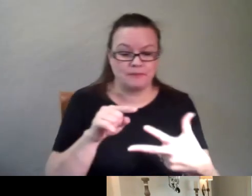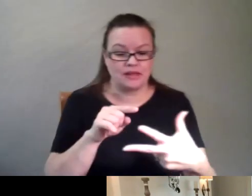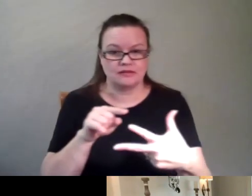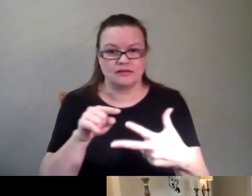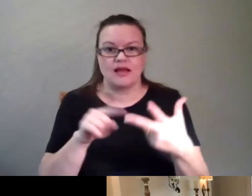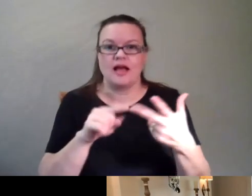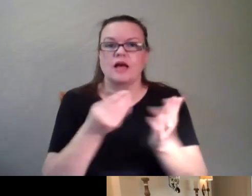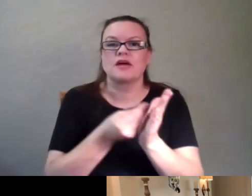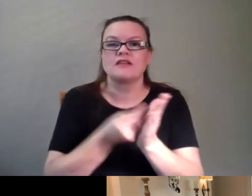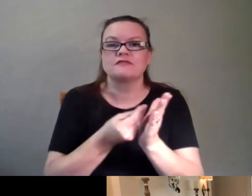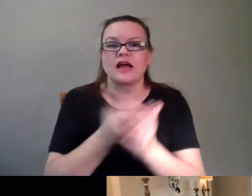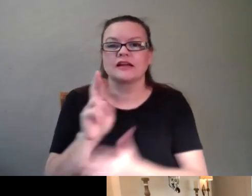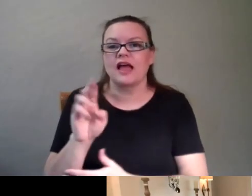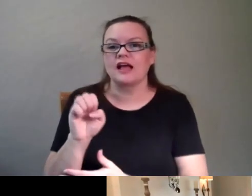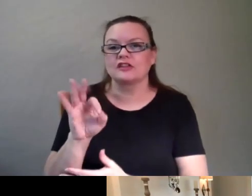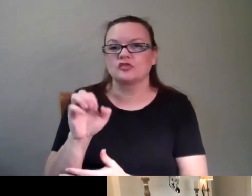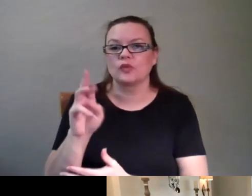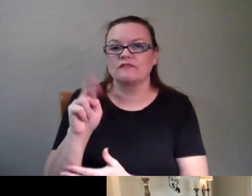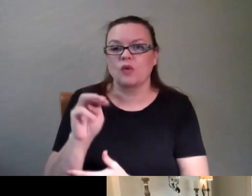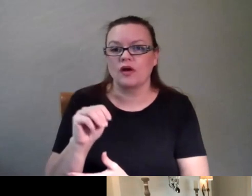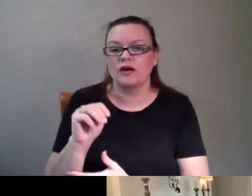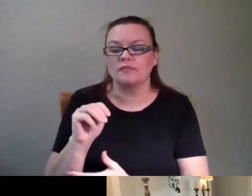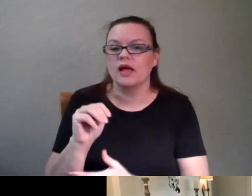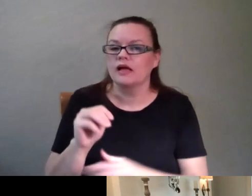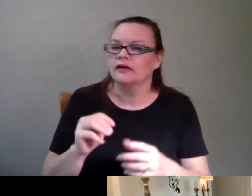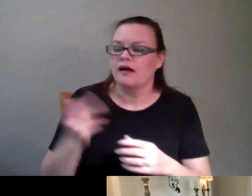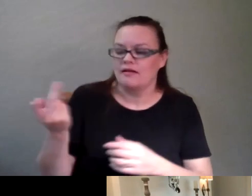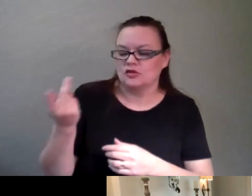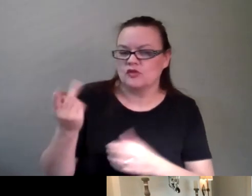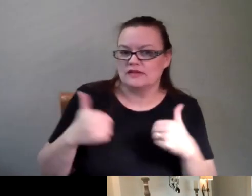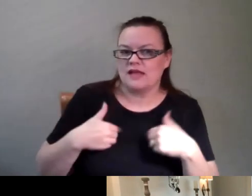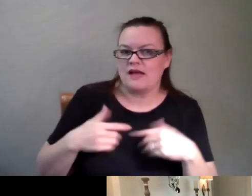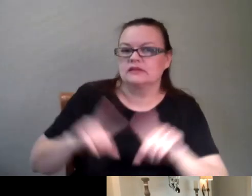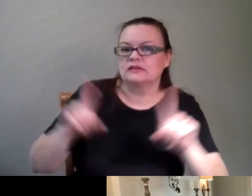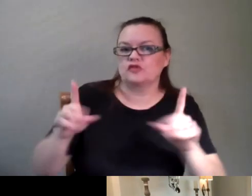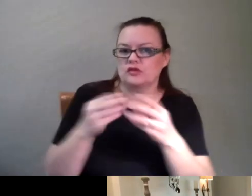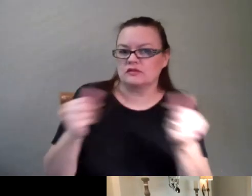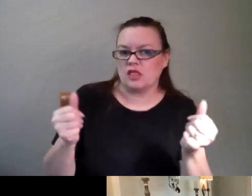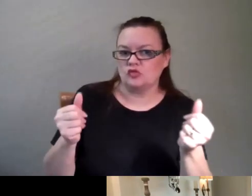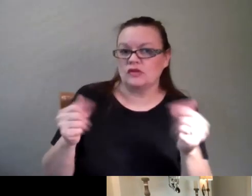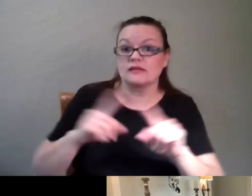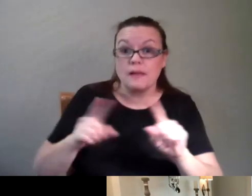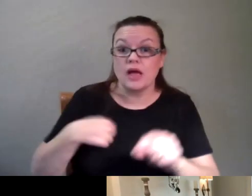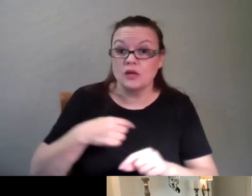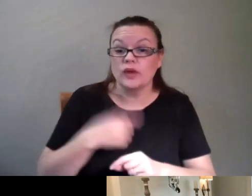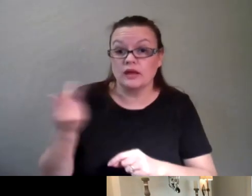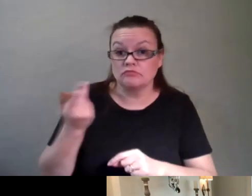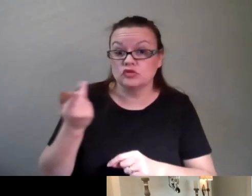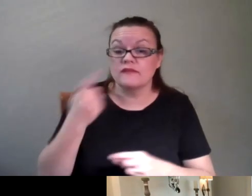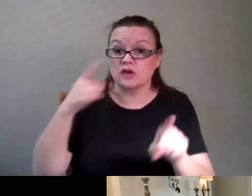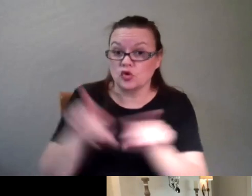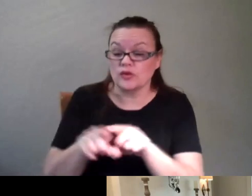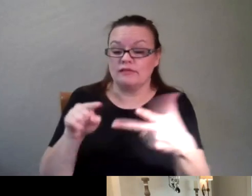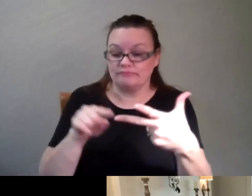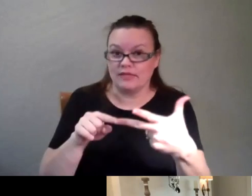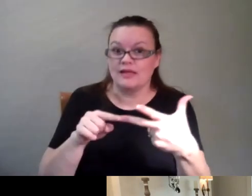we have different solutions, but all of us can agree on the problem. And you know, I have to salute, I've been watching